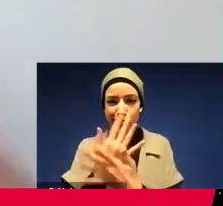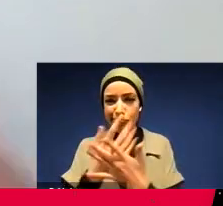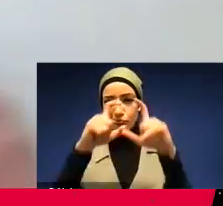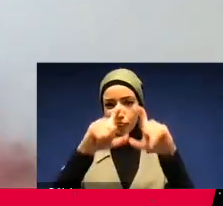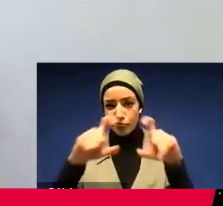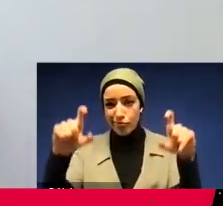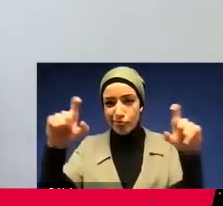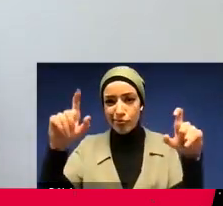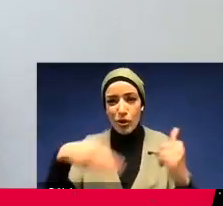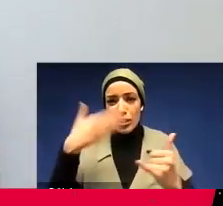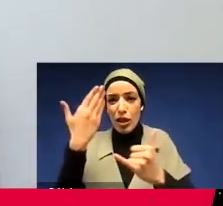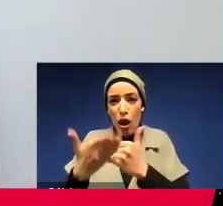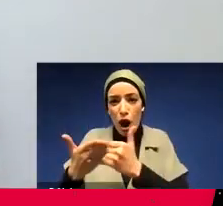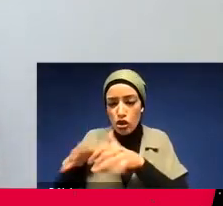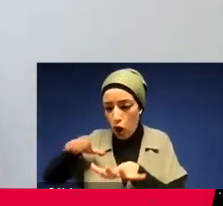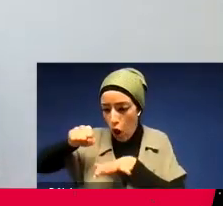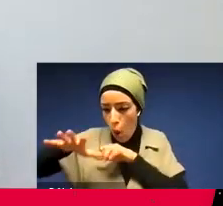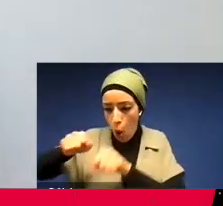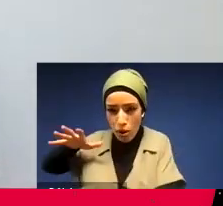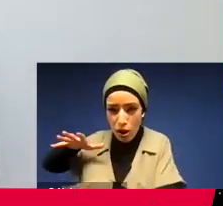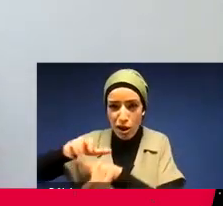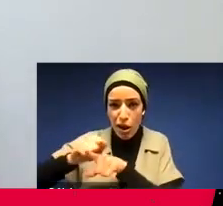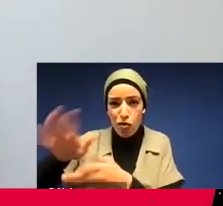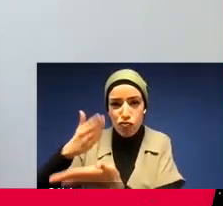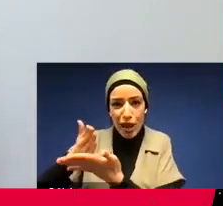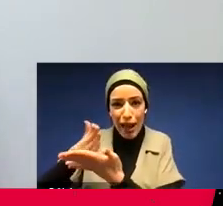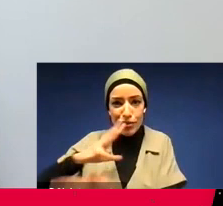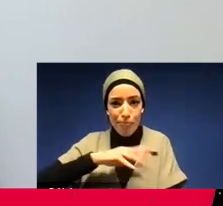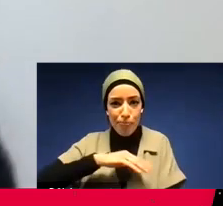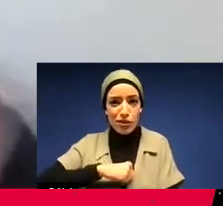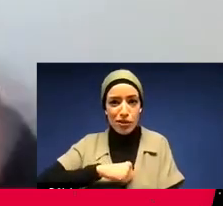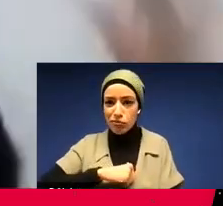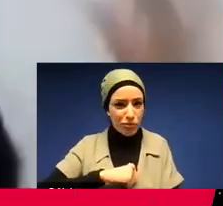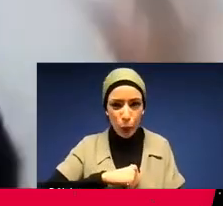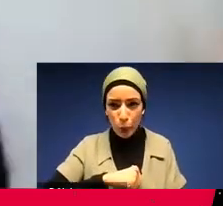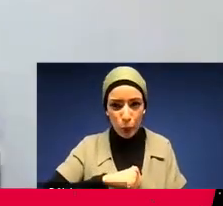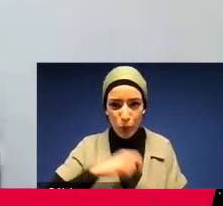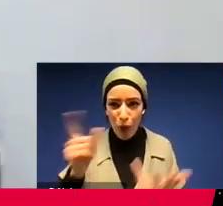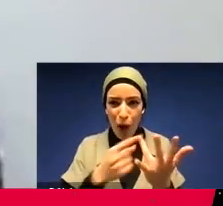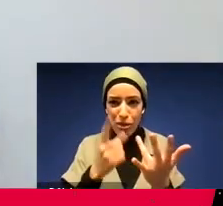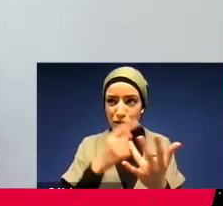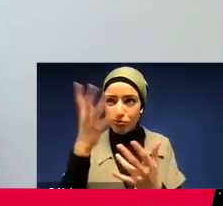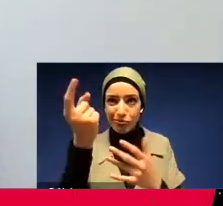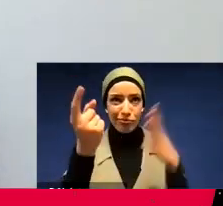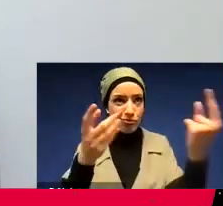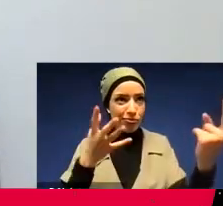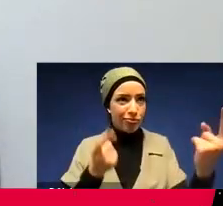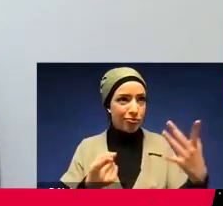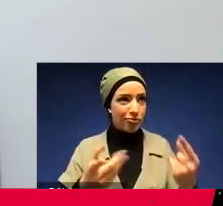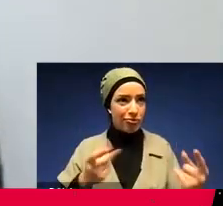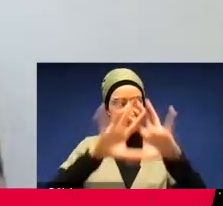is the last colonial reality here, but it's not. And I want to kind of close in on this, where